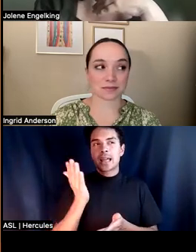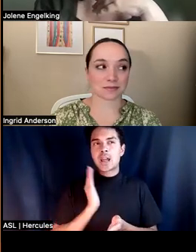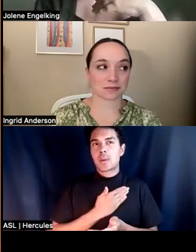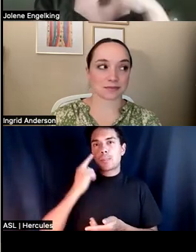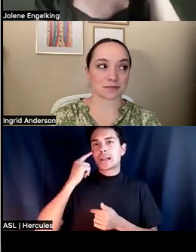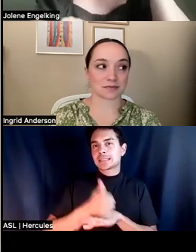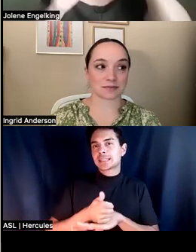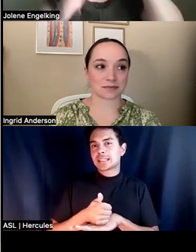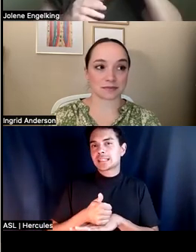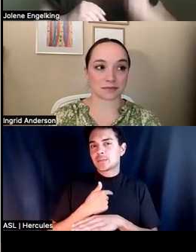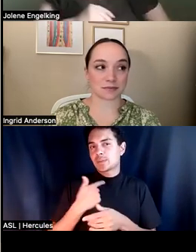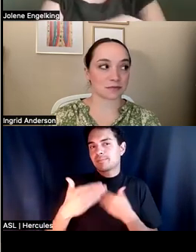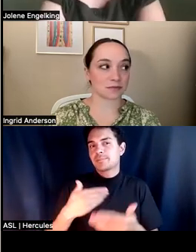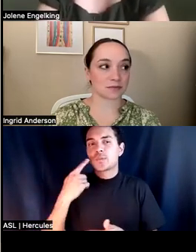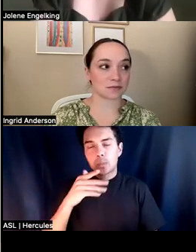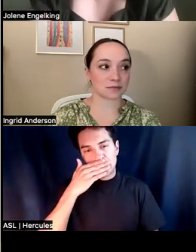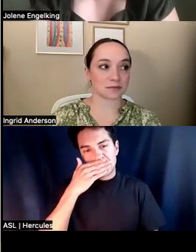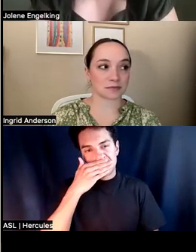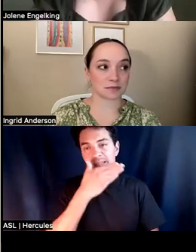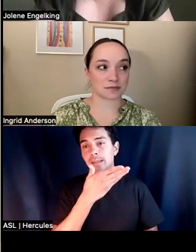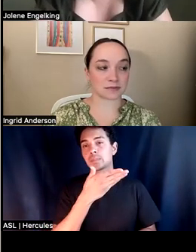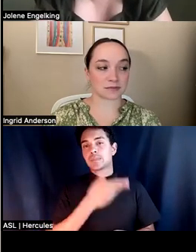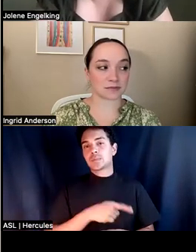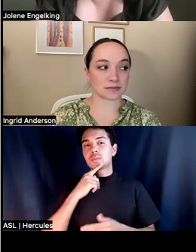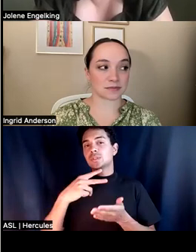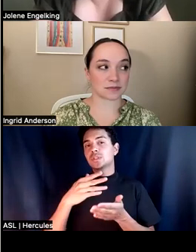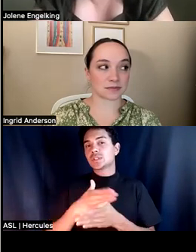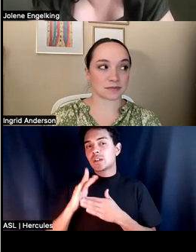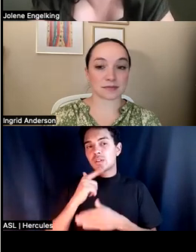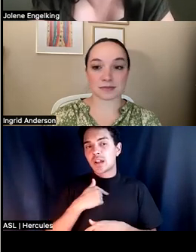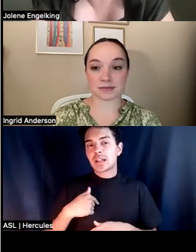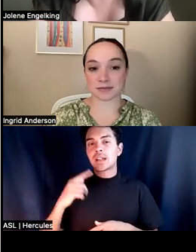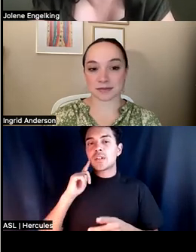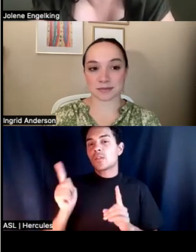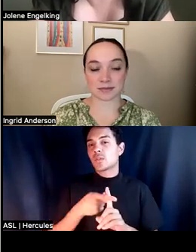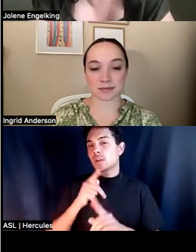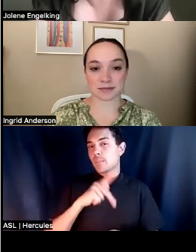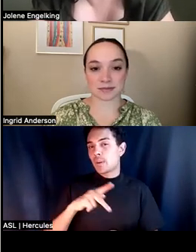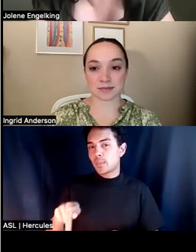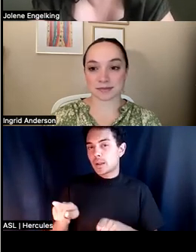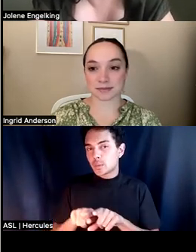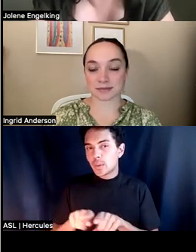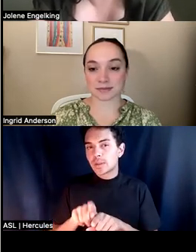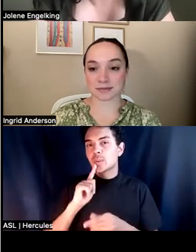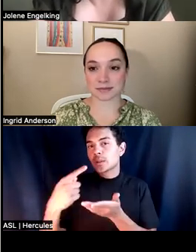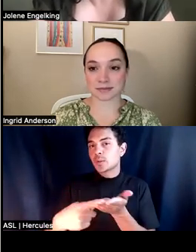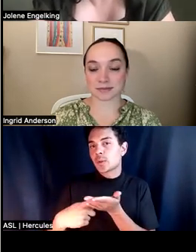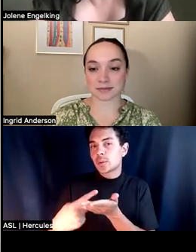with. And so this was shared on the first PowerPoint as well. And so this is really talking